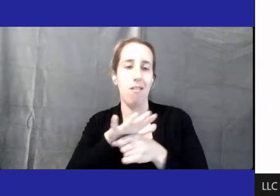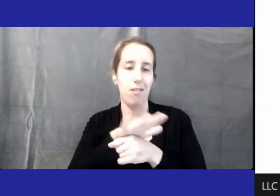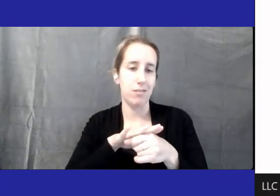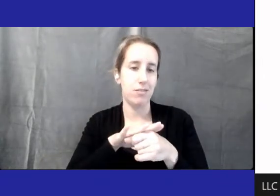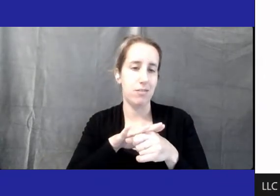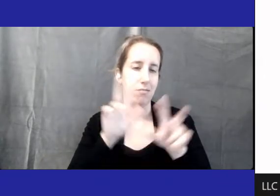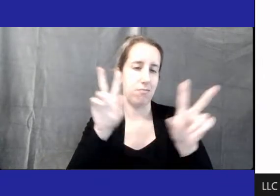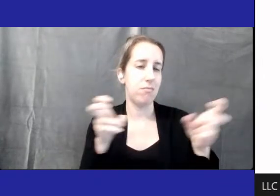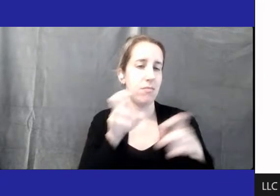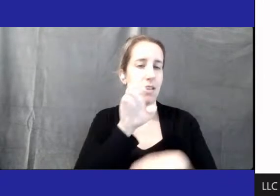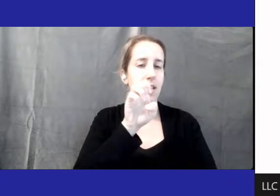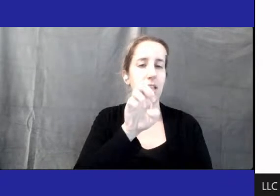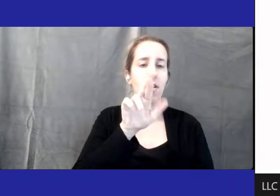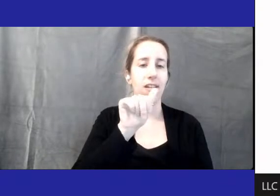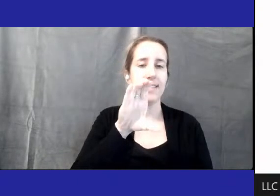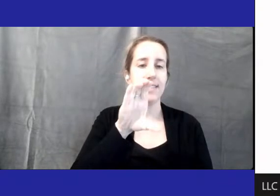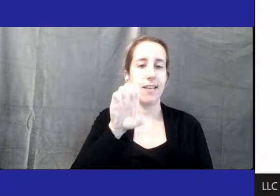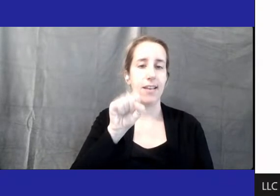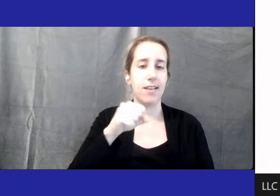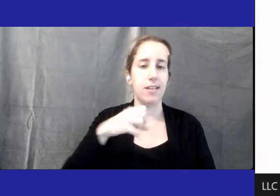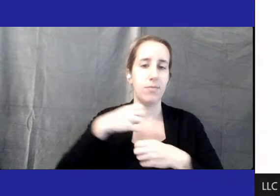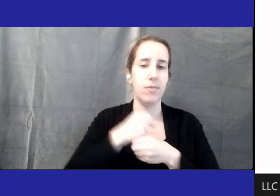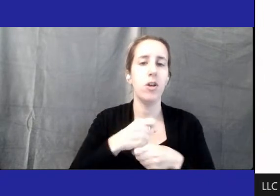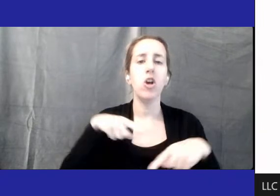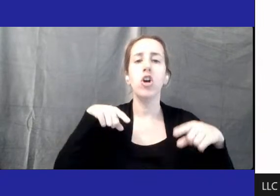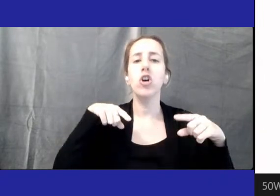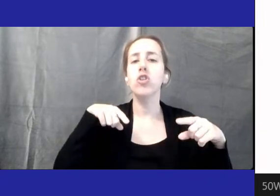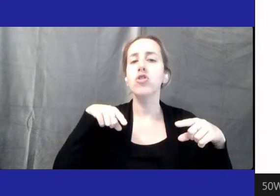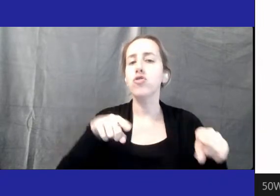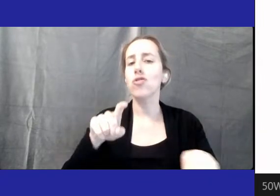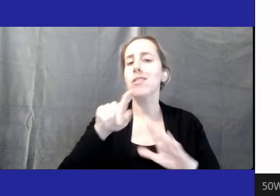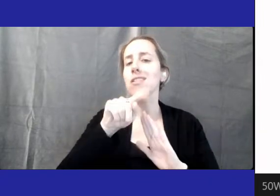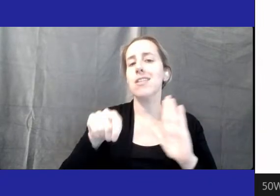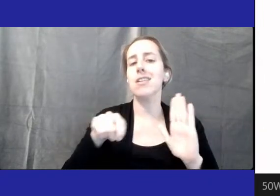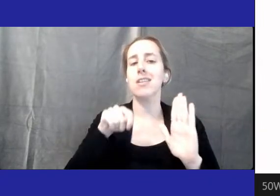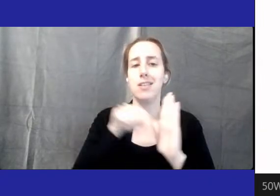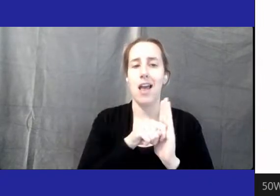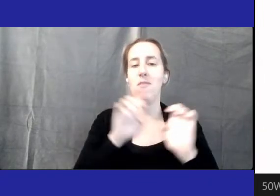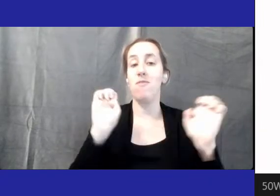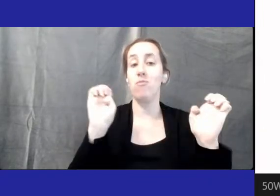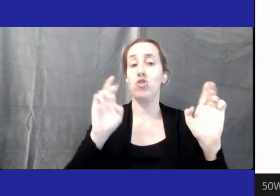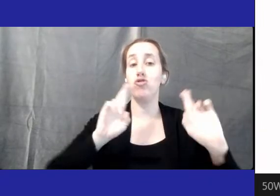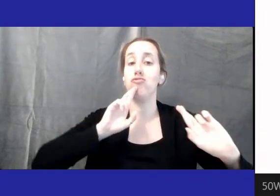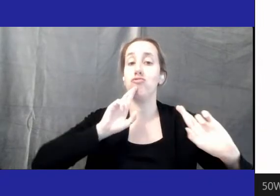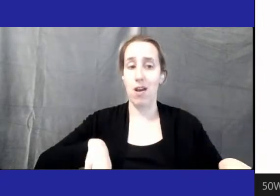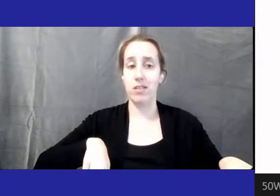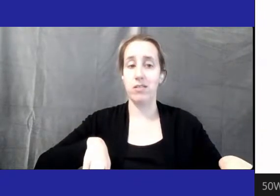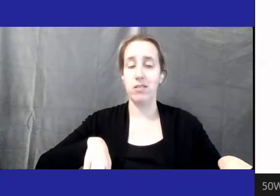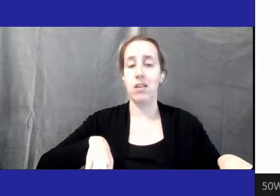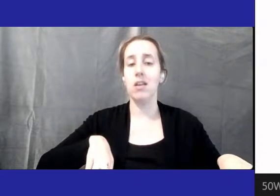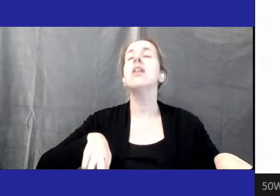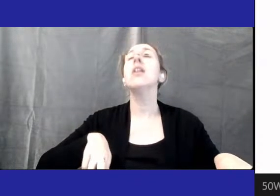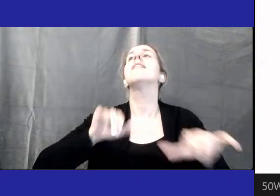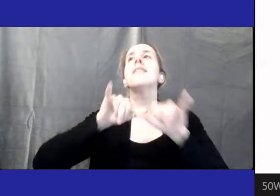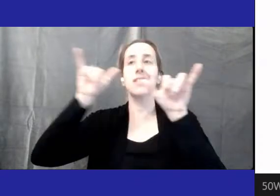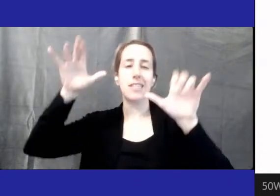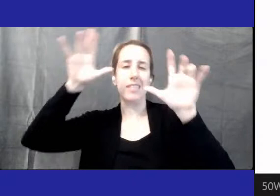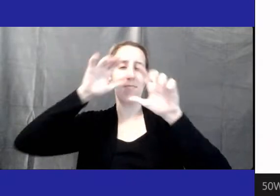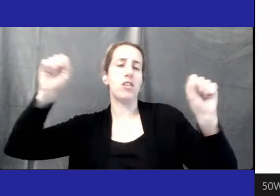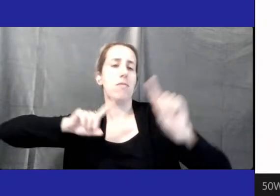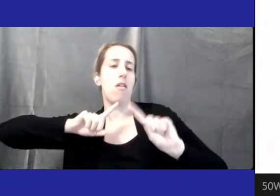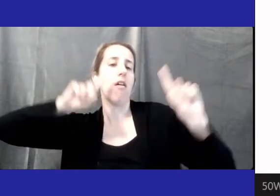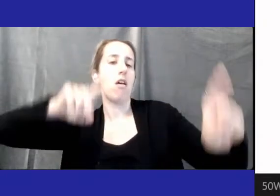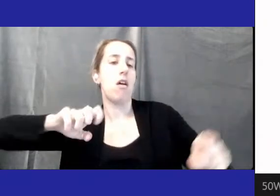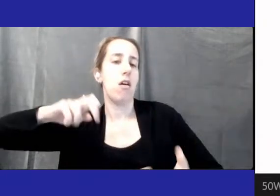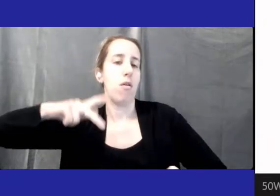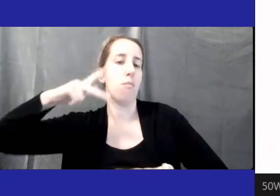emergency response as directed by the system's president with appropriate notification of the board. The initial term shall be 3